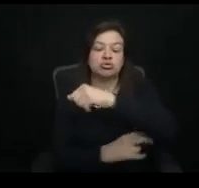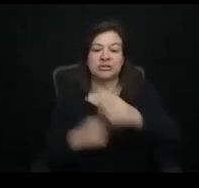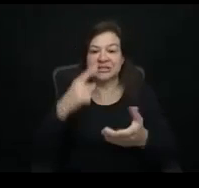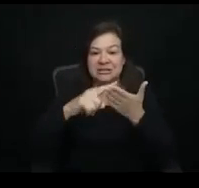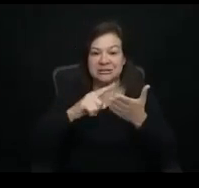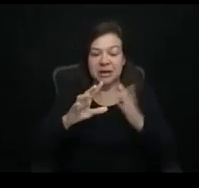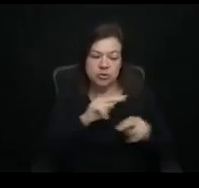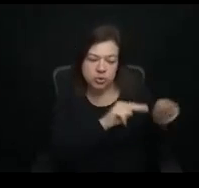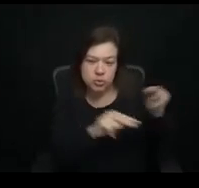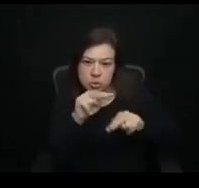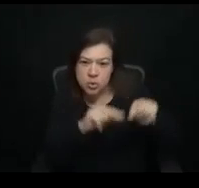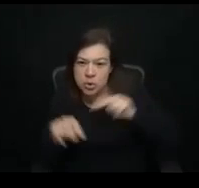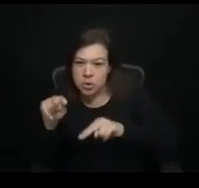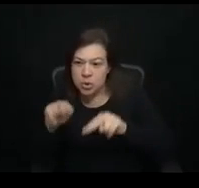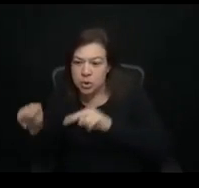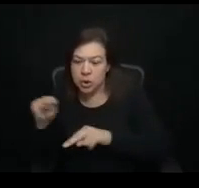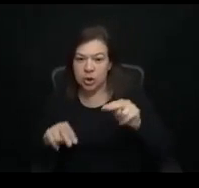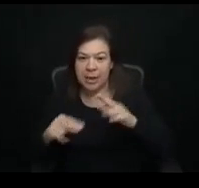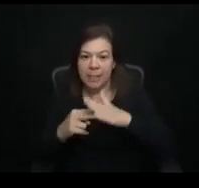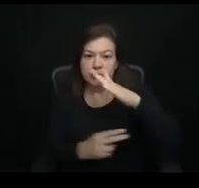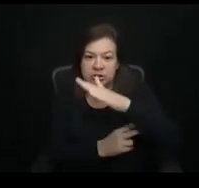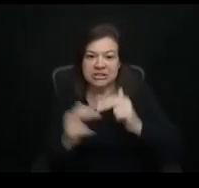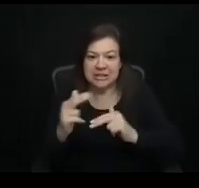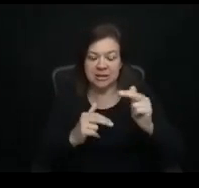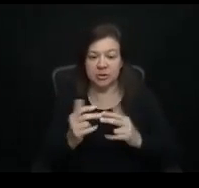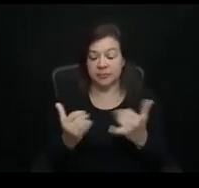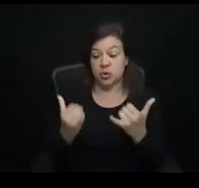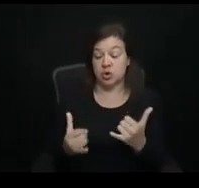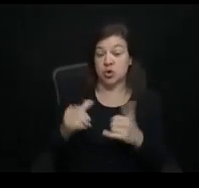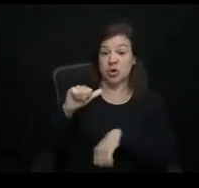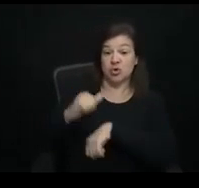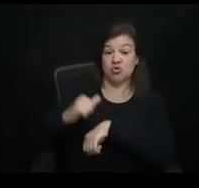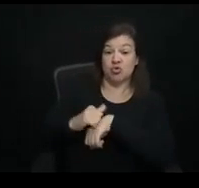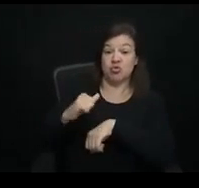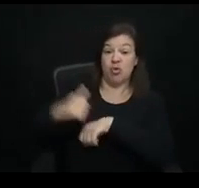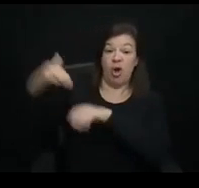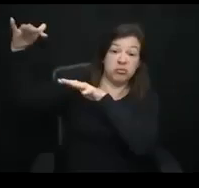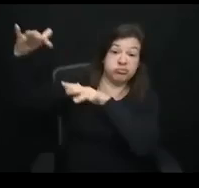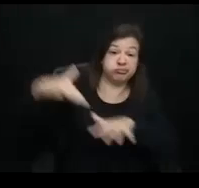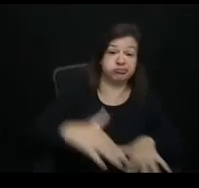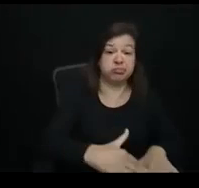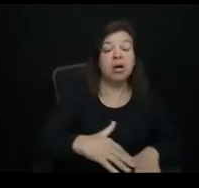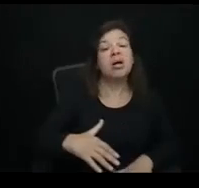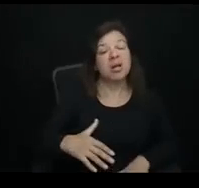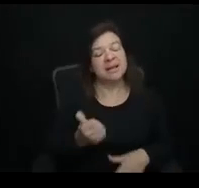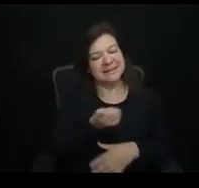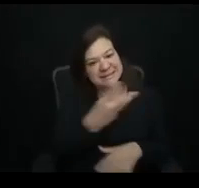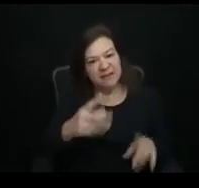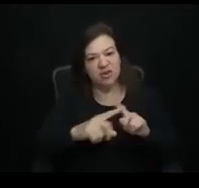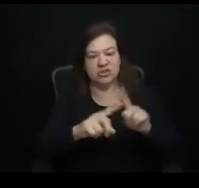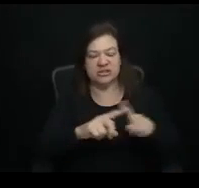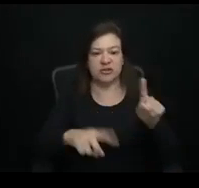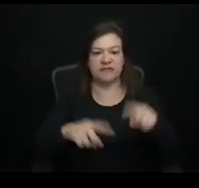there. In addition, current rockfall that's going on, there were quite a few different variables that we came up with